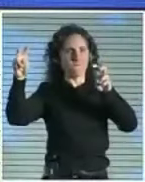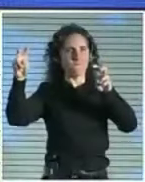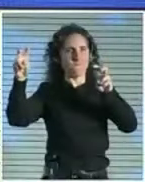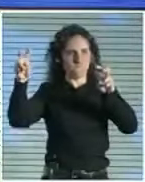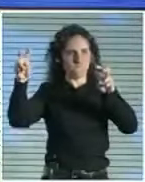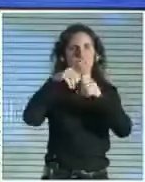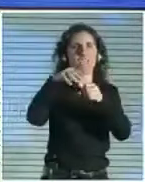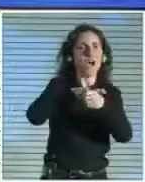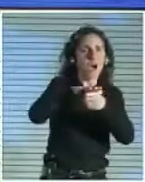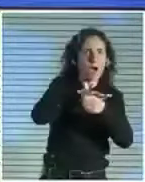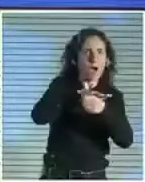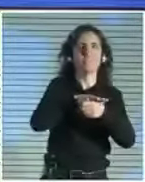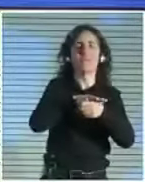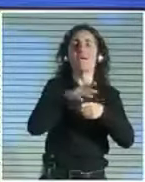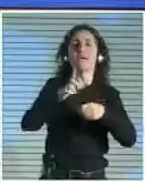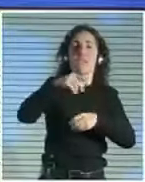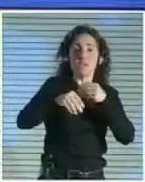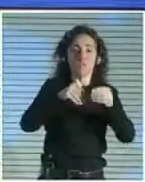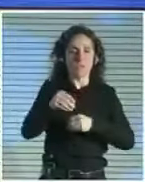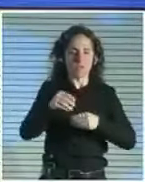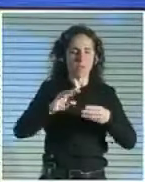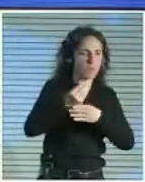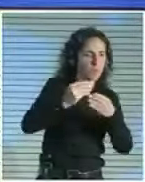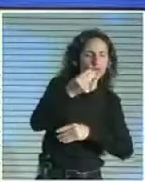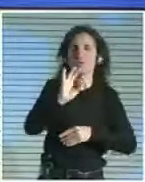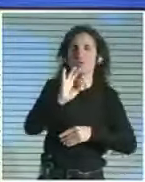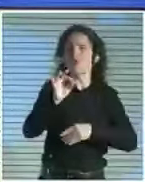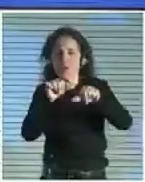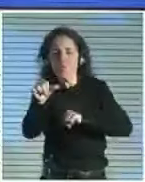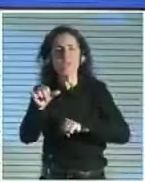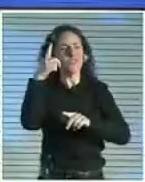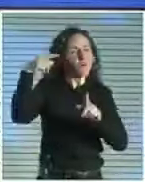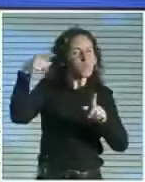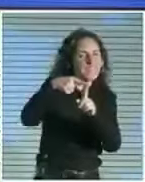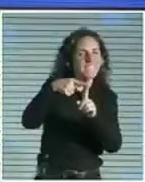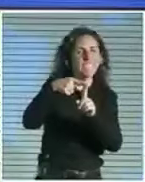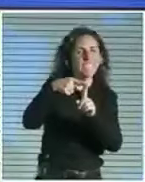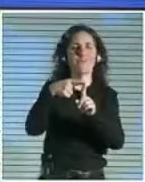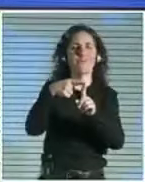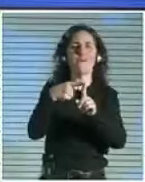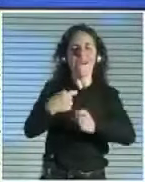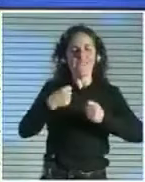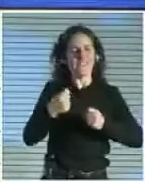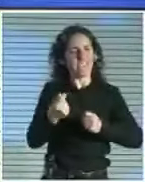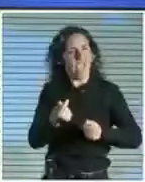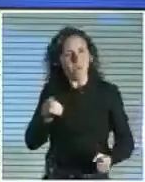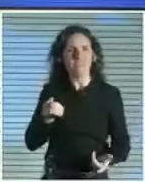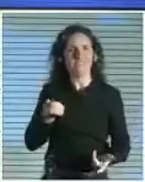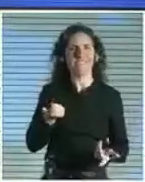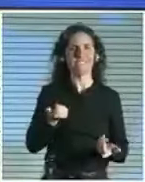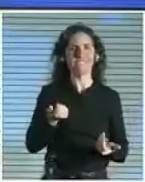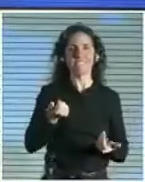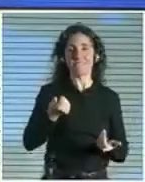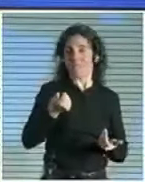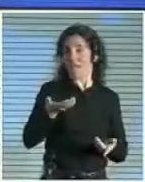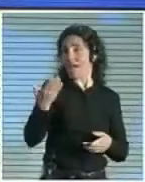like cable car companies you spoke it on. They use since 10 years only energy from renewable energy,